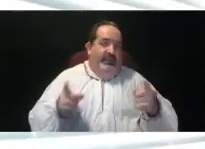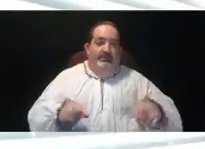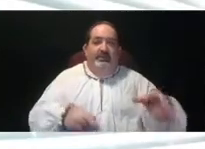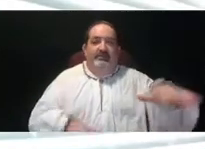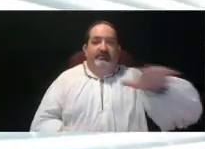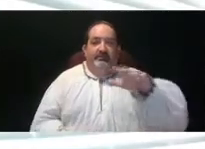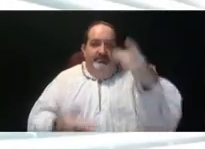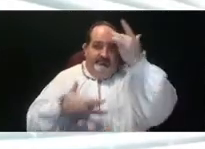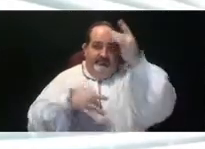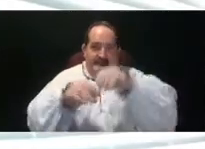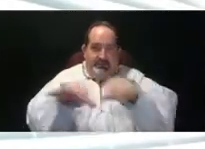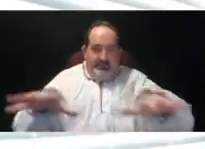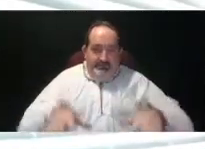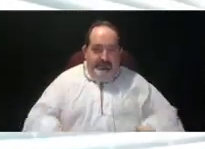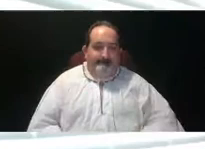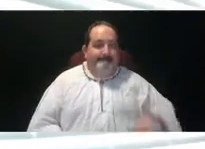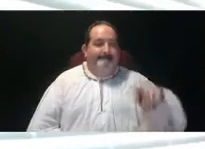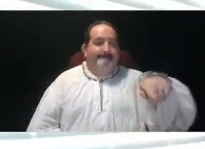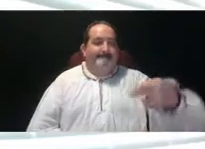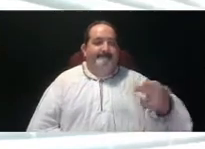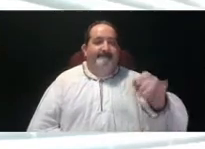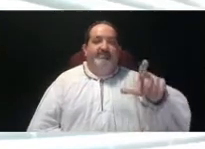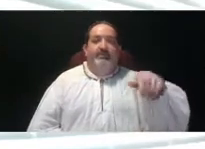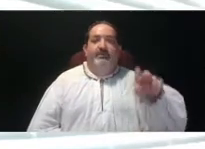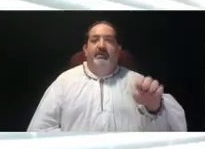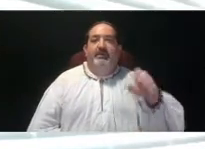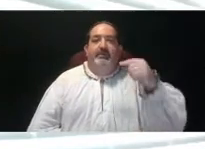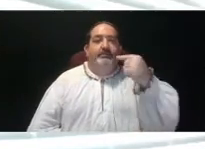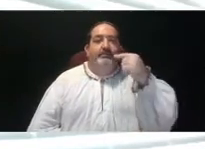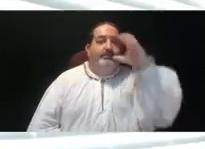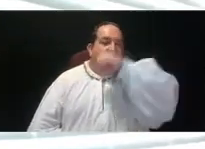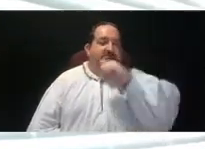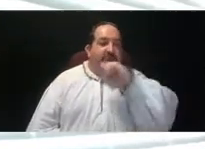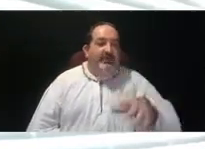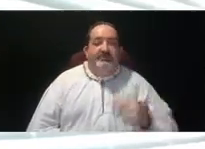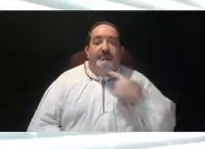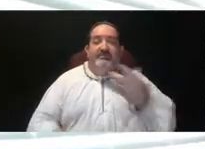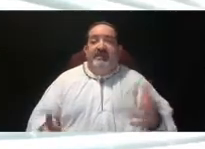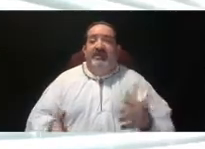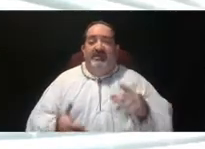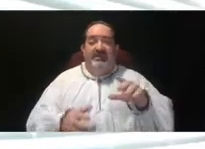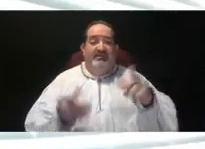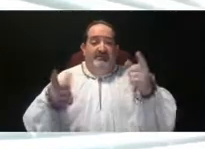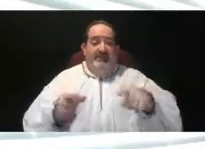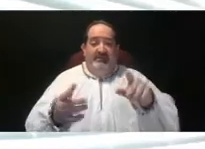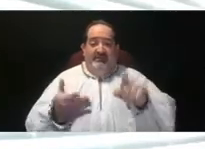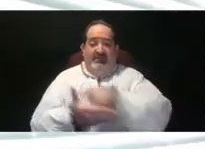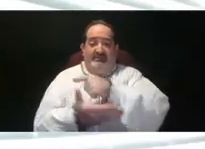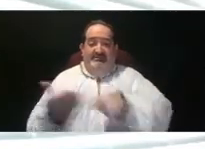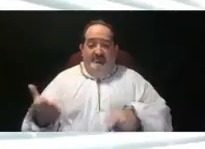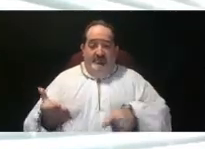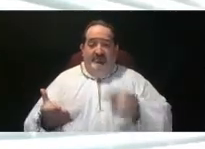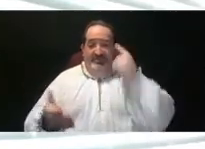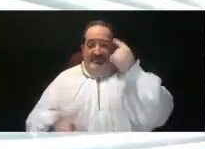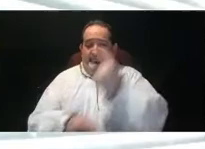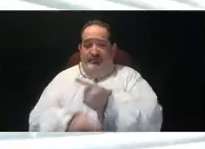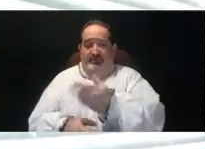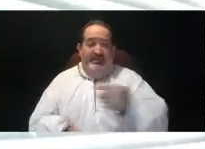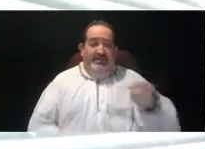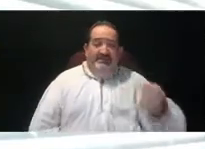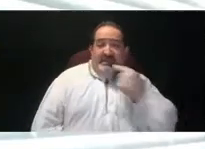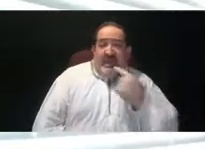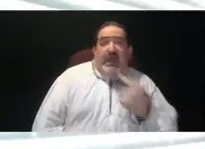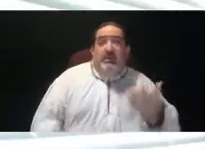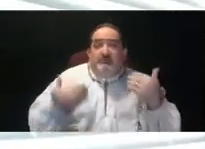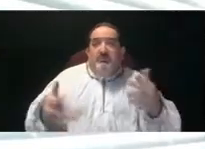pandemic. And Felipe didn't miss a beat. As soon as we said, hey, we need to cancel this event, we think this is the right thing to do, he said, hey, why